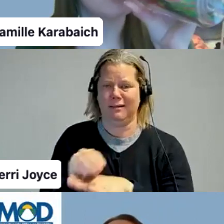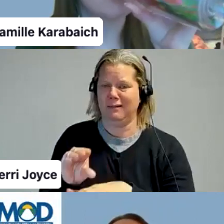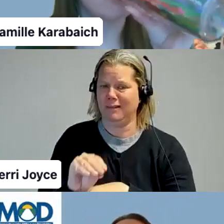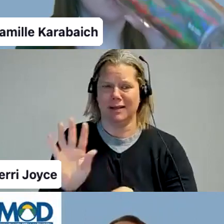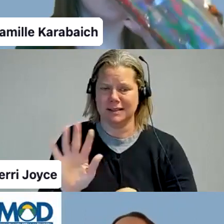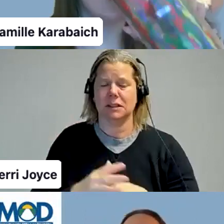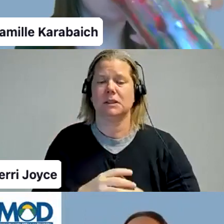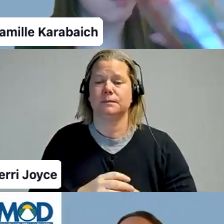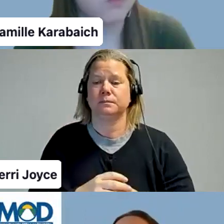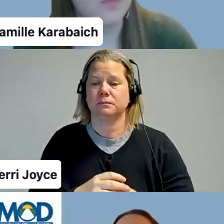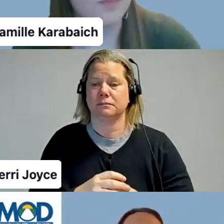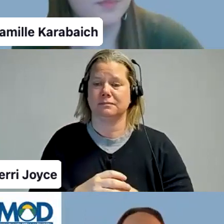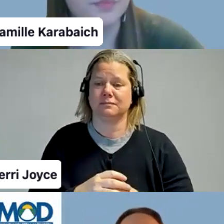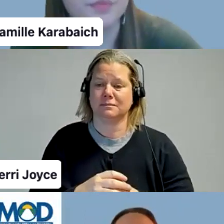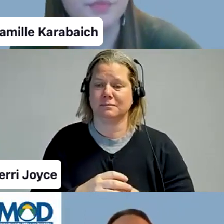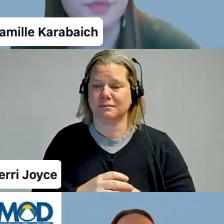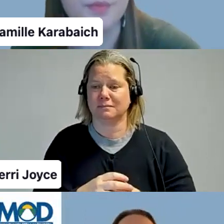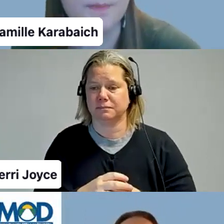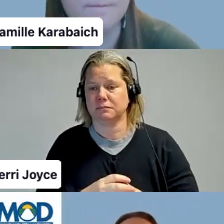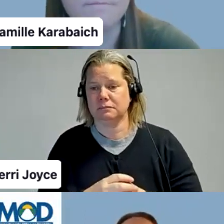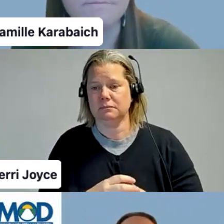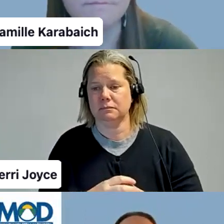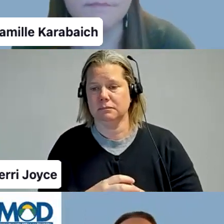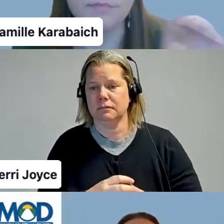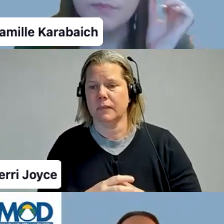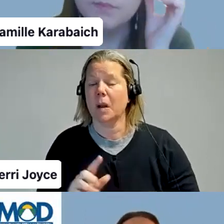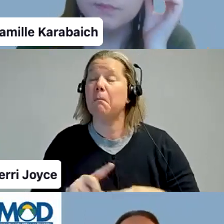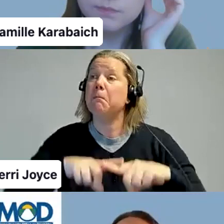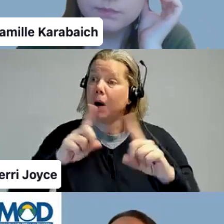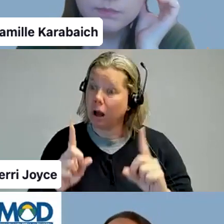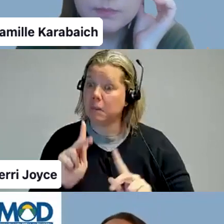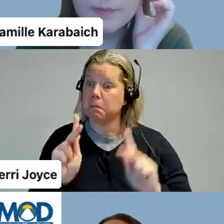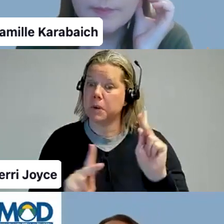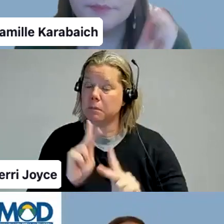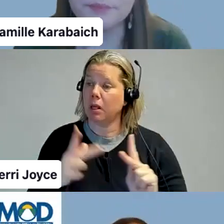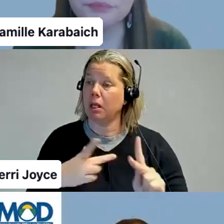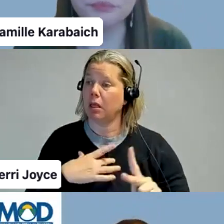but people nevertheless often find it really clarifying to talk things through with us.